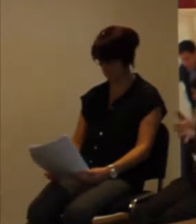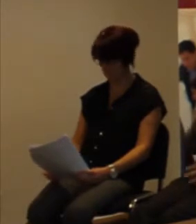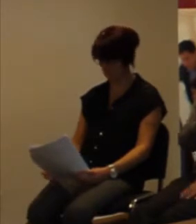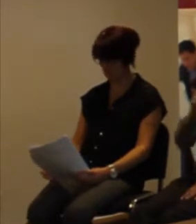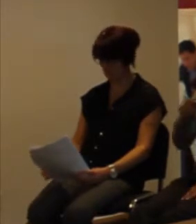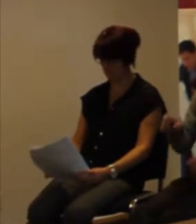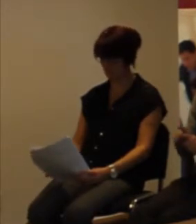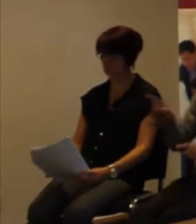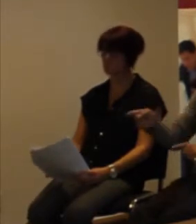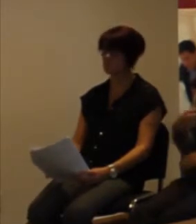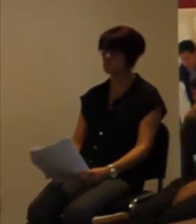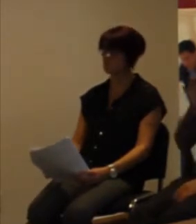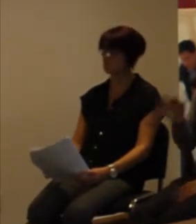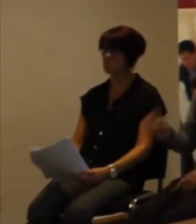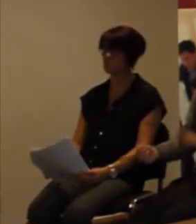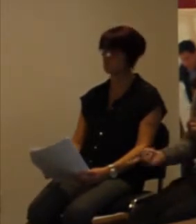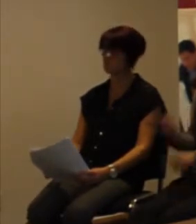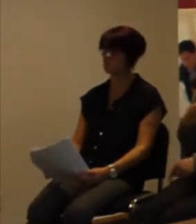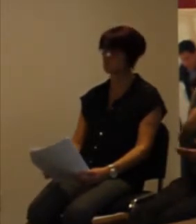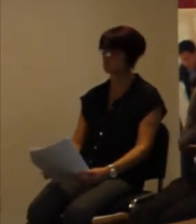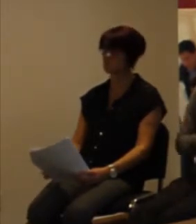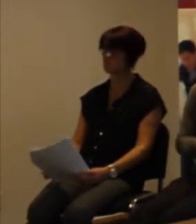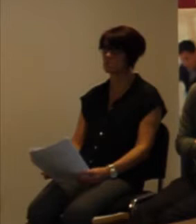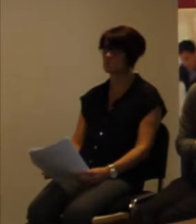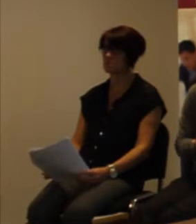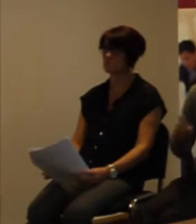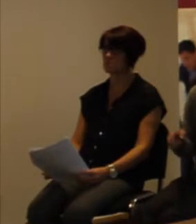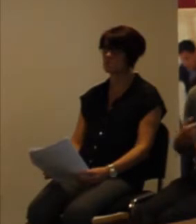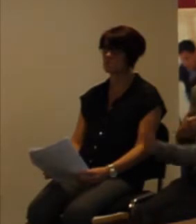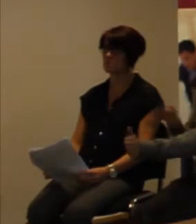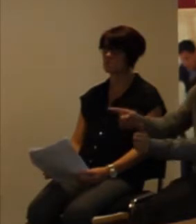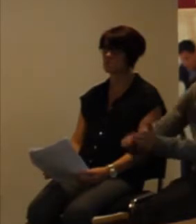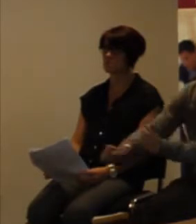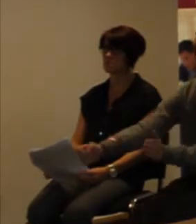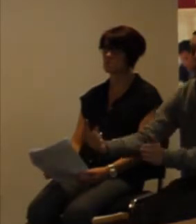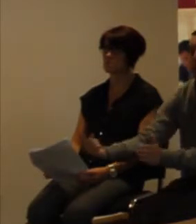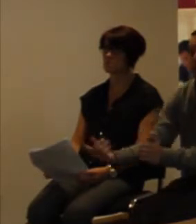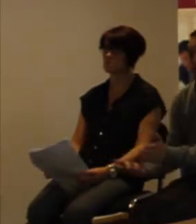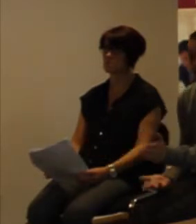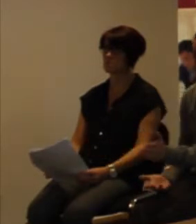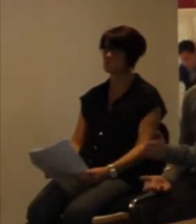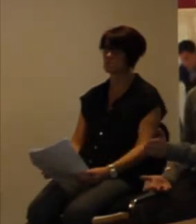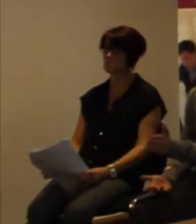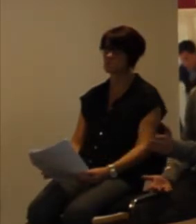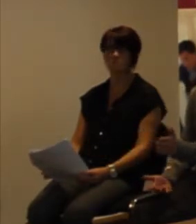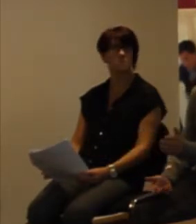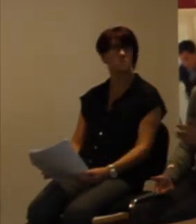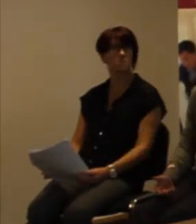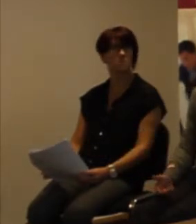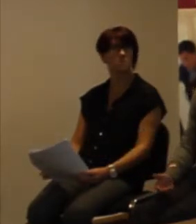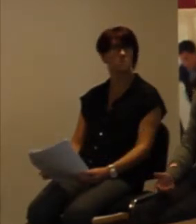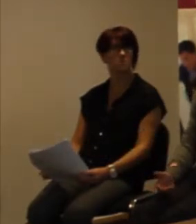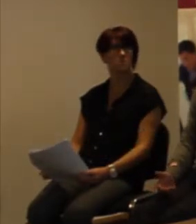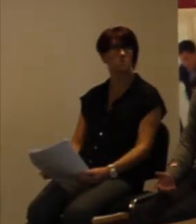It's That's just how we test Right. would write. you can. Yeah. There is an issue. There is an issue here